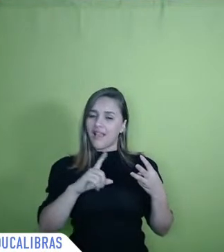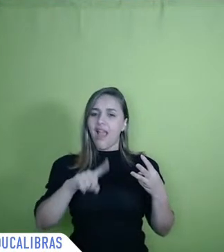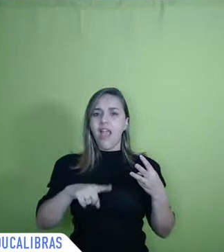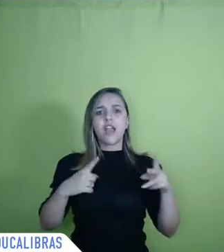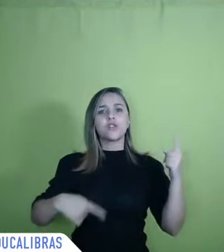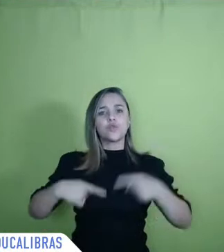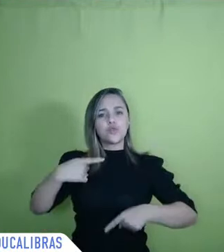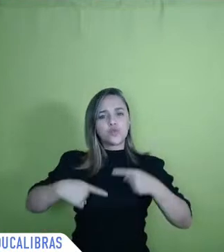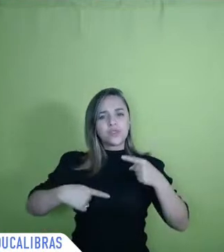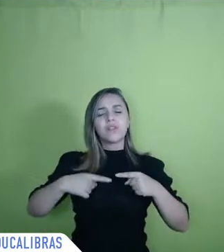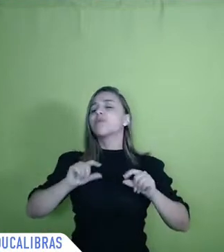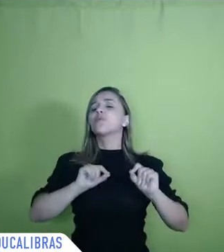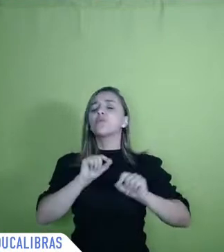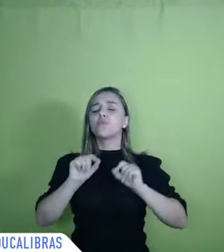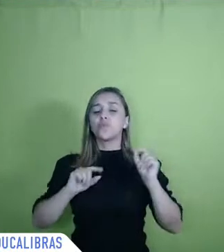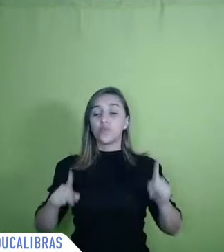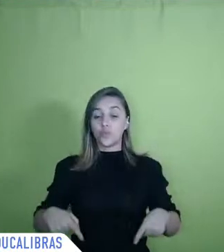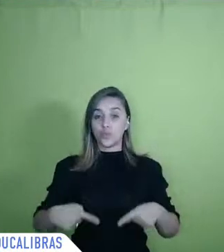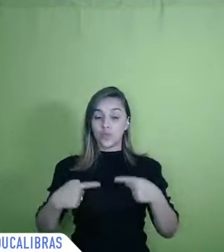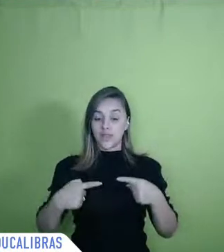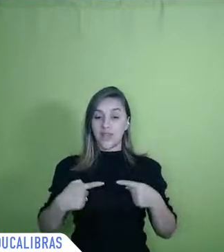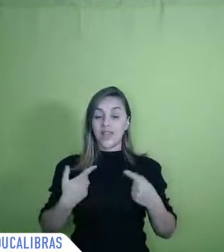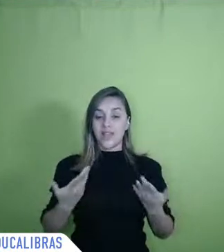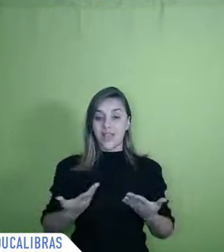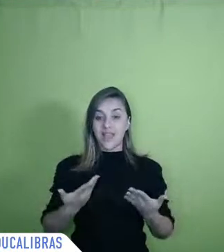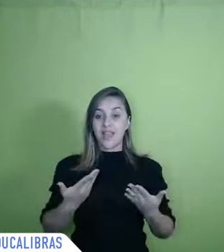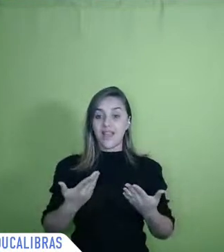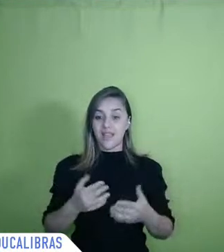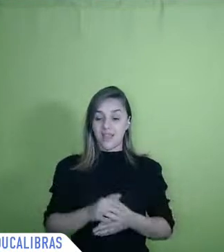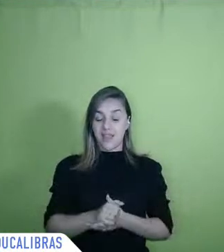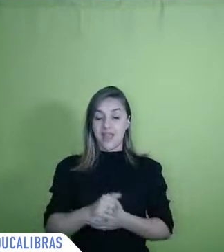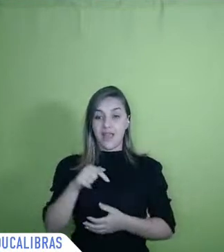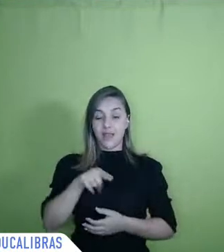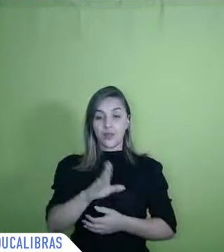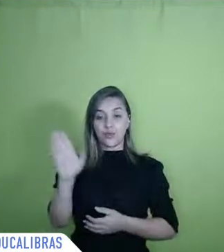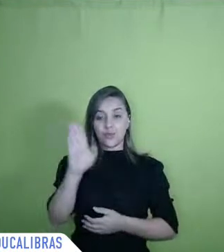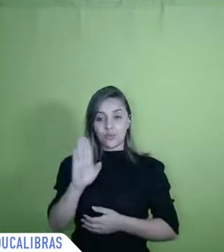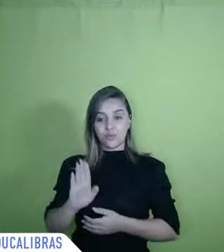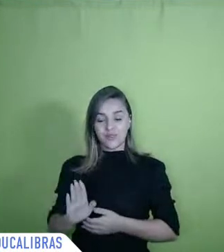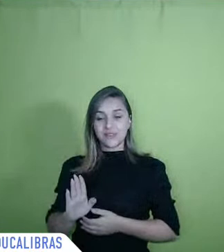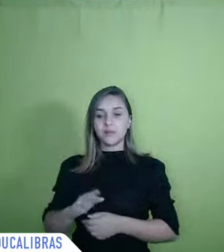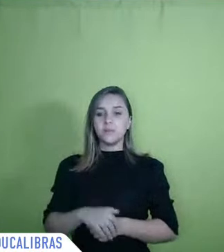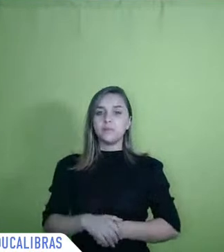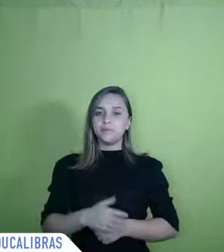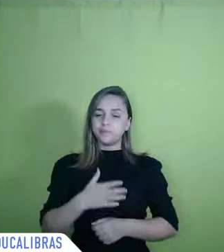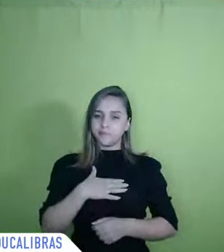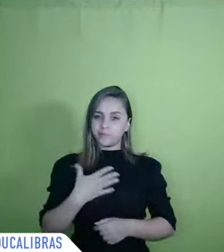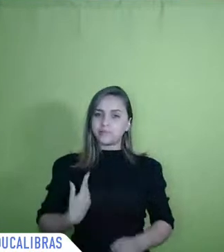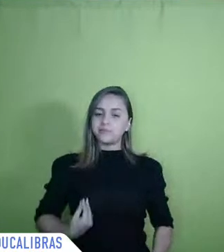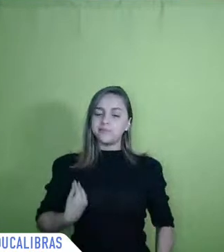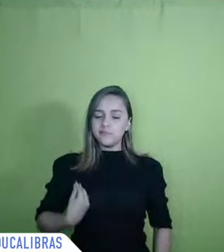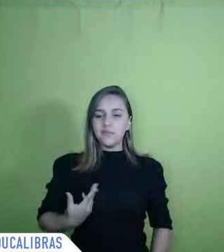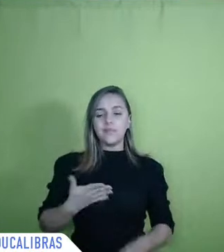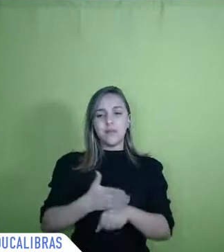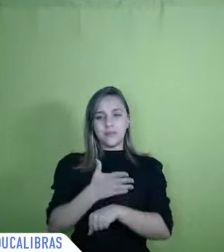great challenge, especially due to the